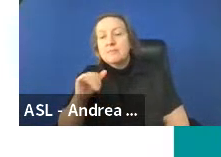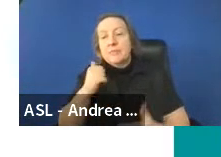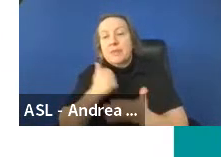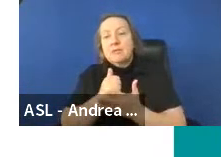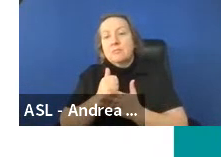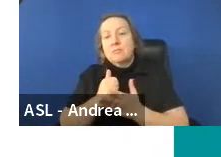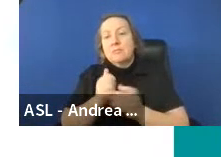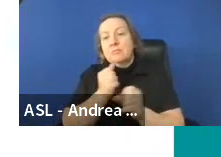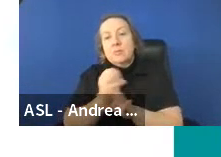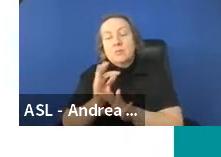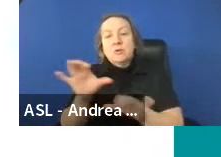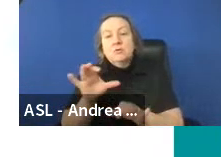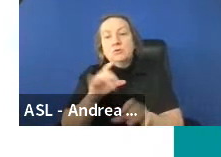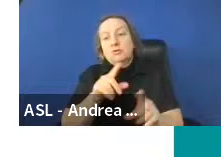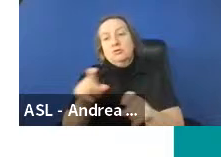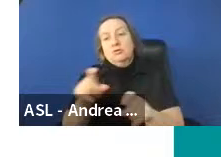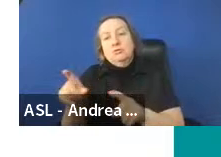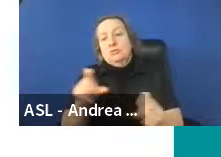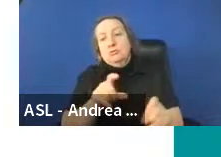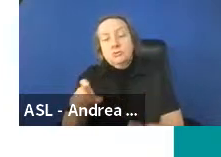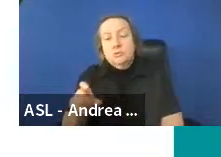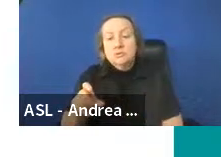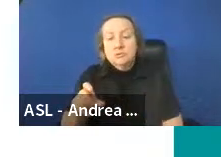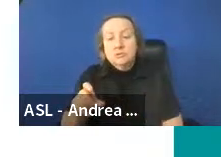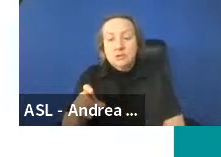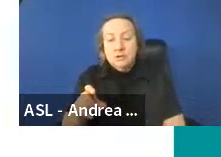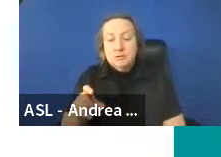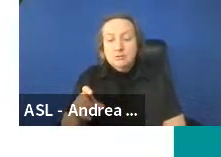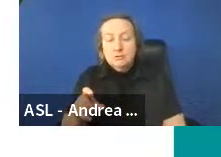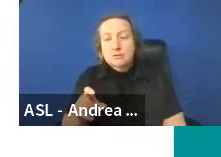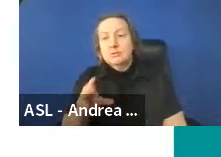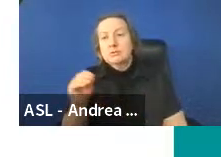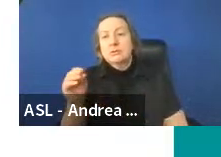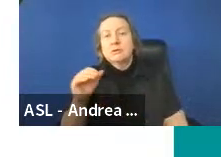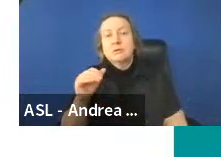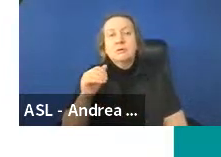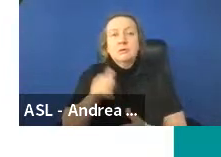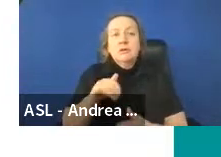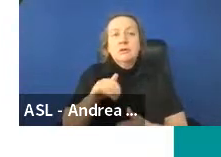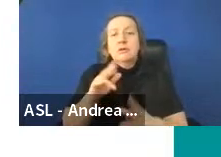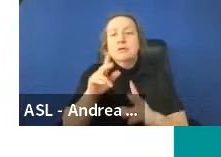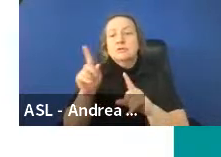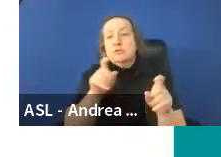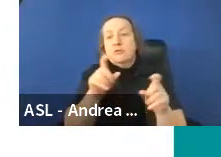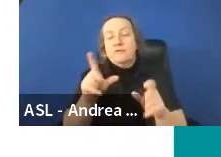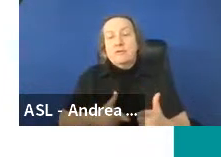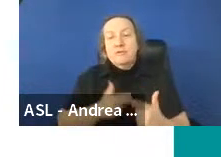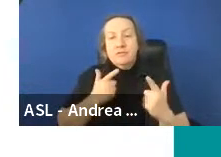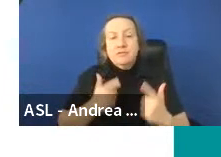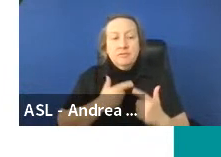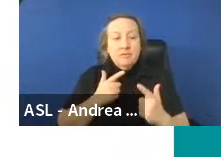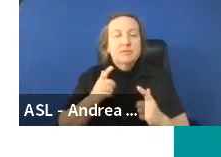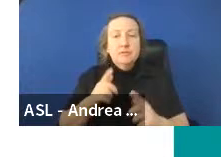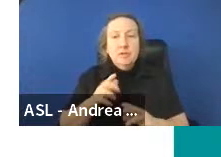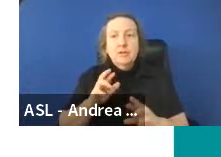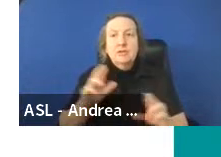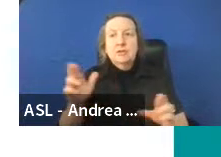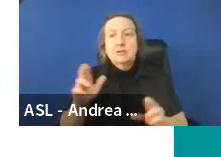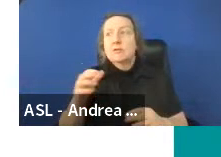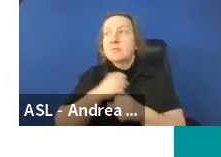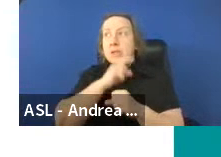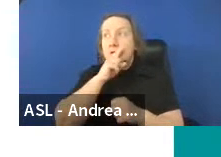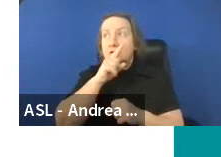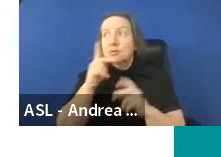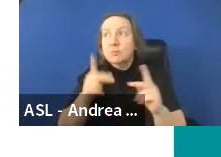survey, and also just recognizing that when the survey went live, we need to make sure that the folks who were accessing